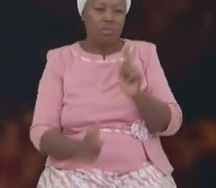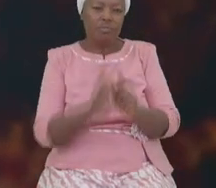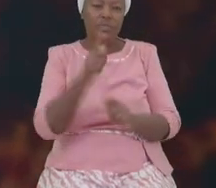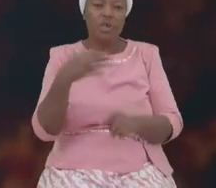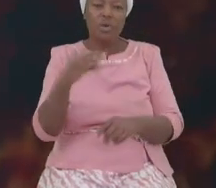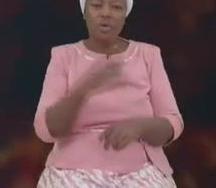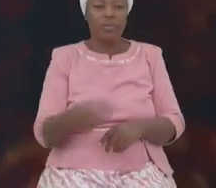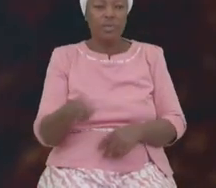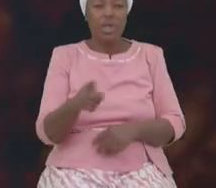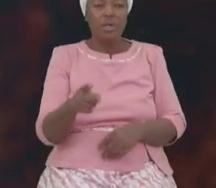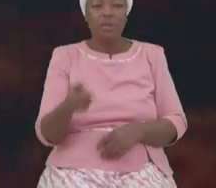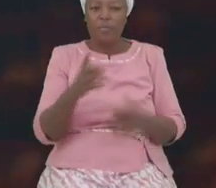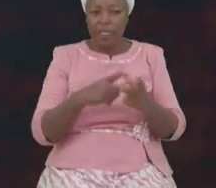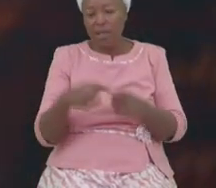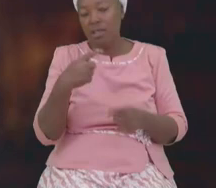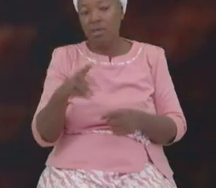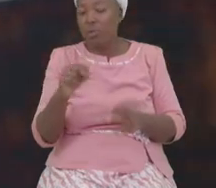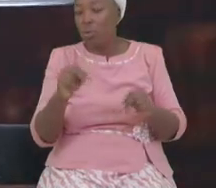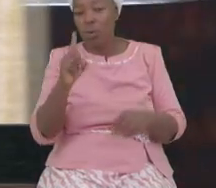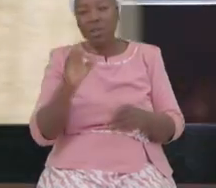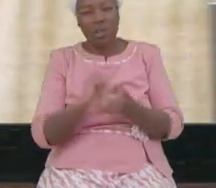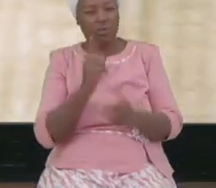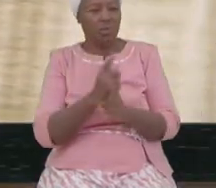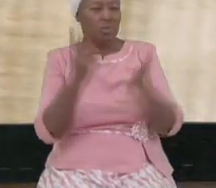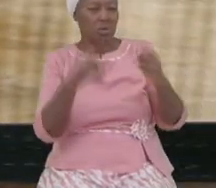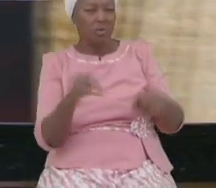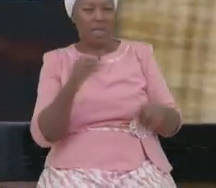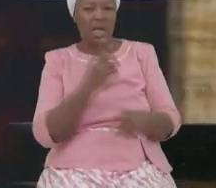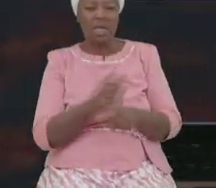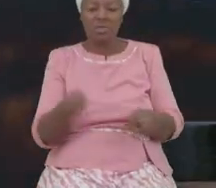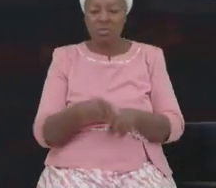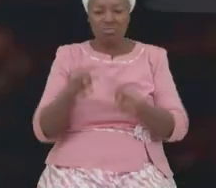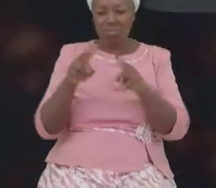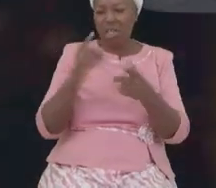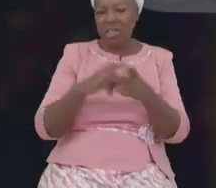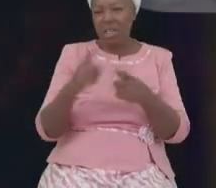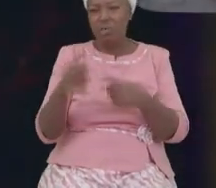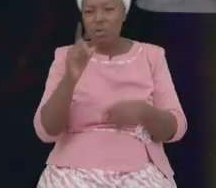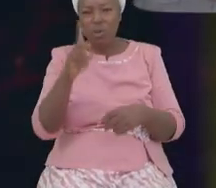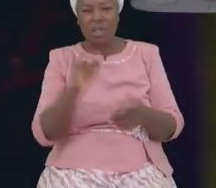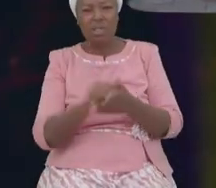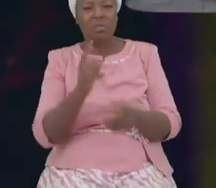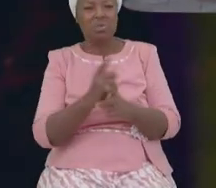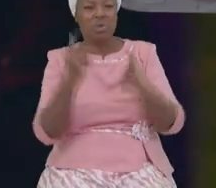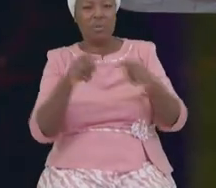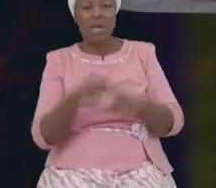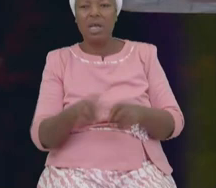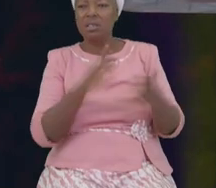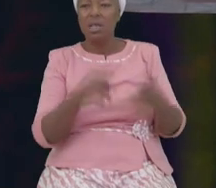of them. He said, there'll be nobody just coming as an onlooker. There'll be nobody coming as a